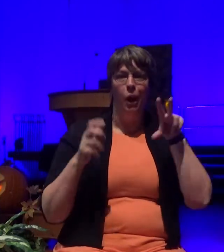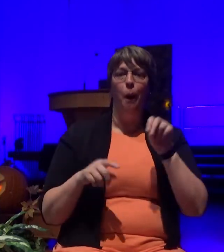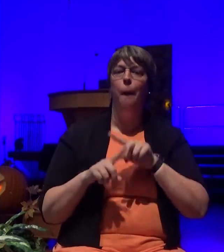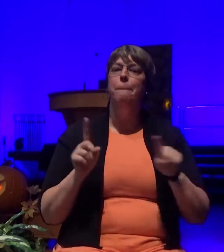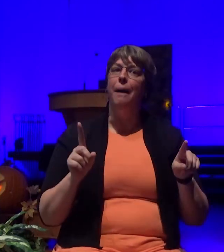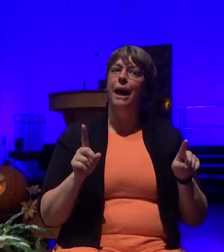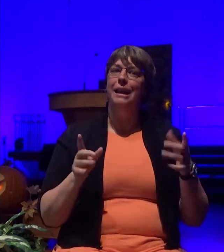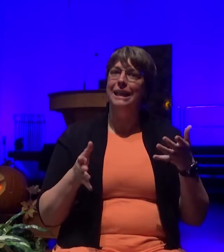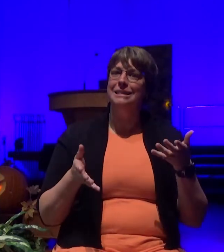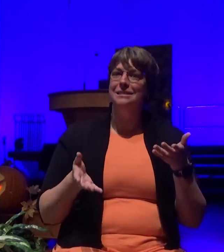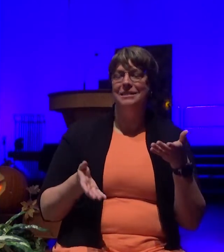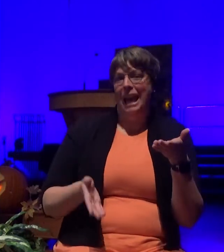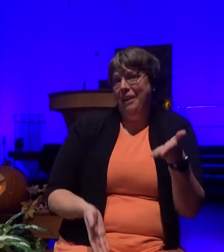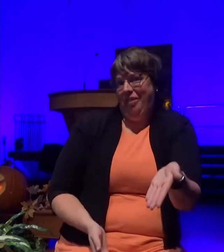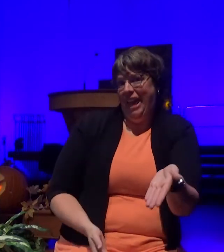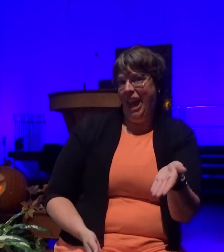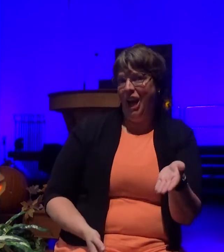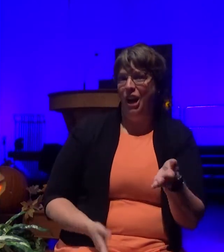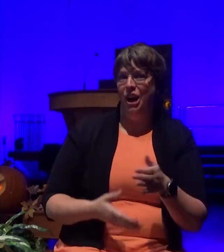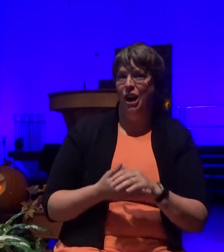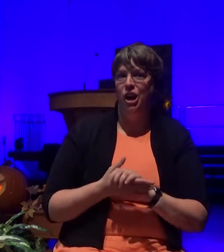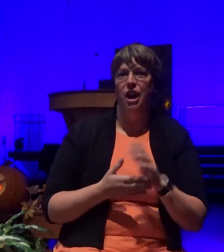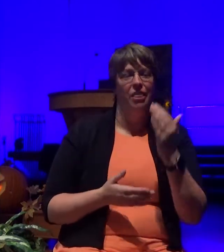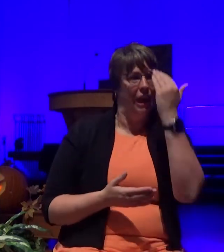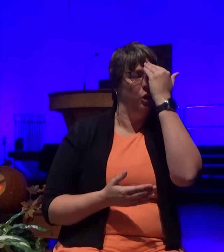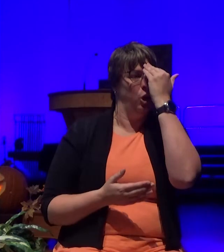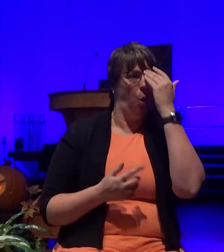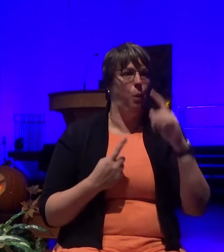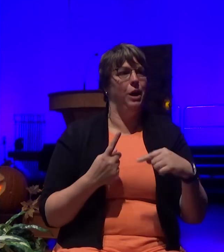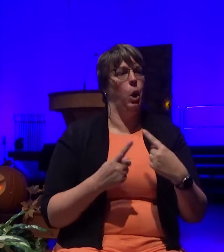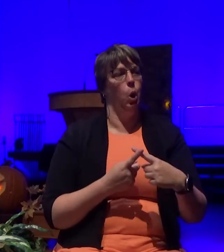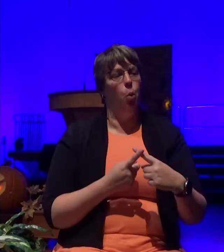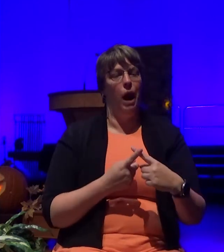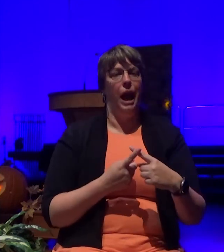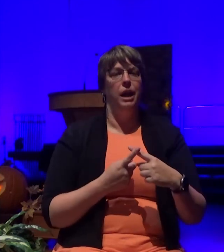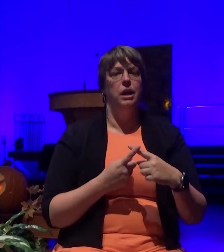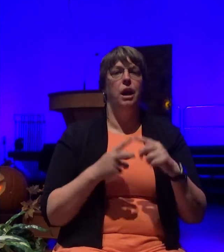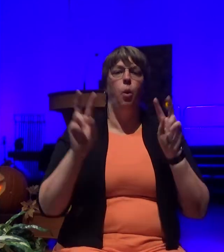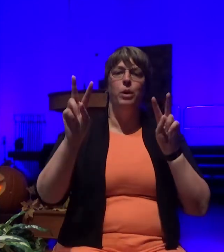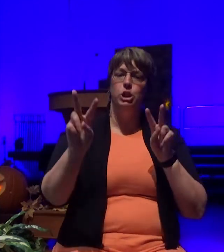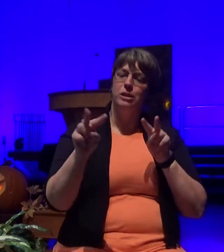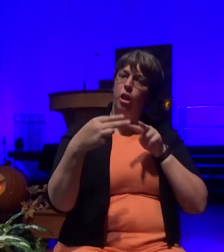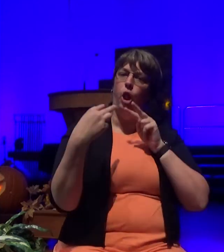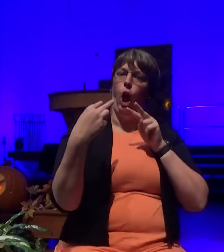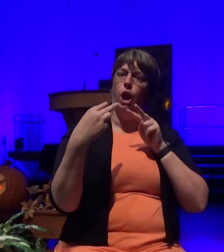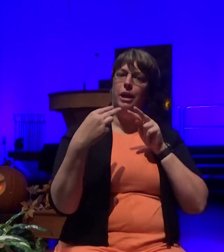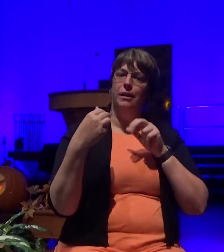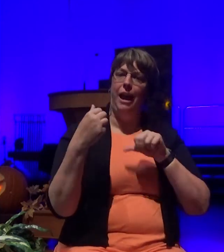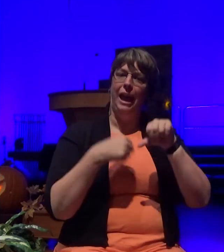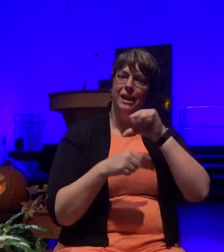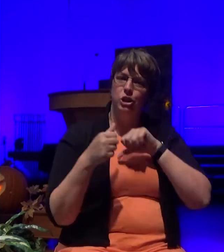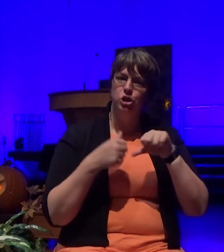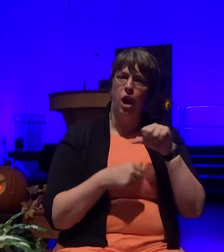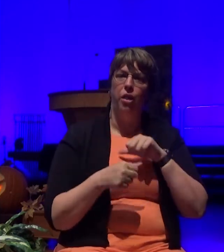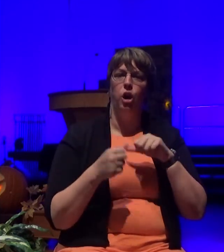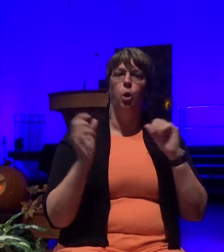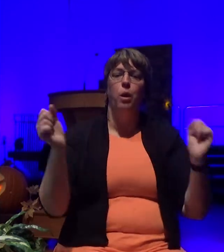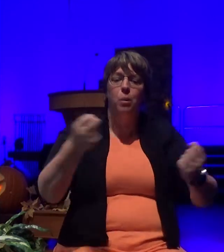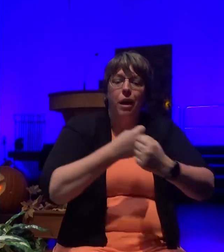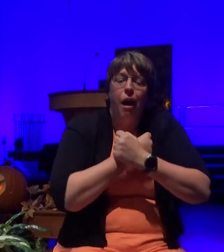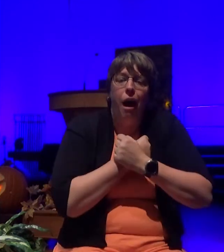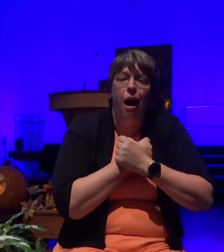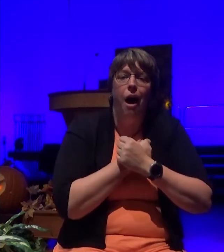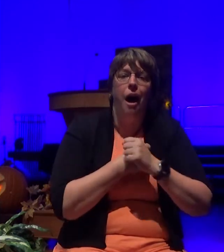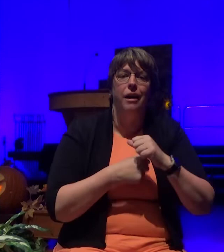the knowingness that when we come together, when we look at each other, when we speak to each other, when we hug each other,